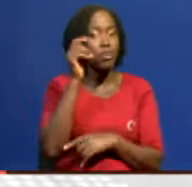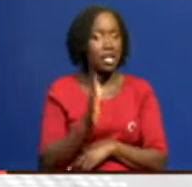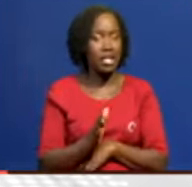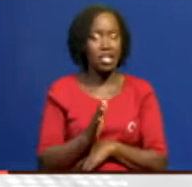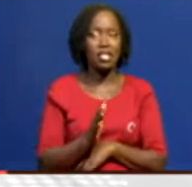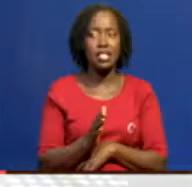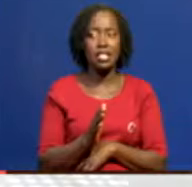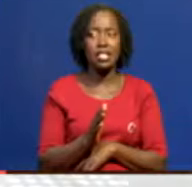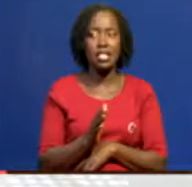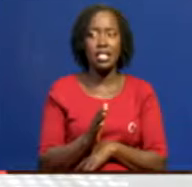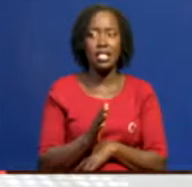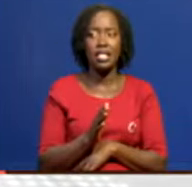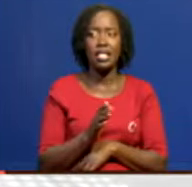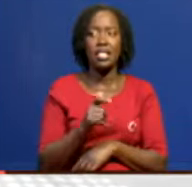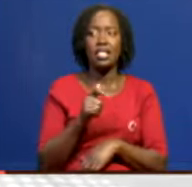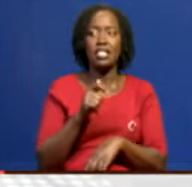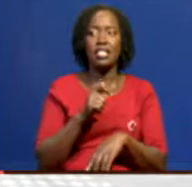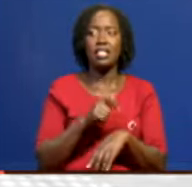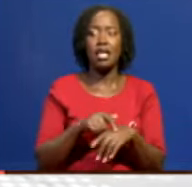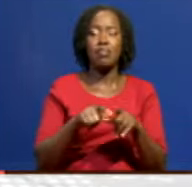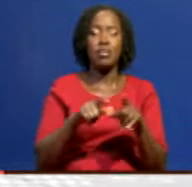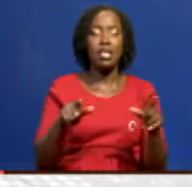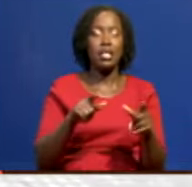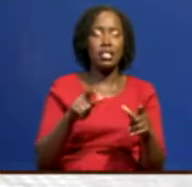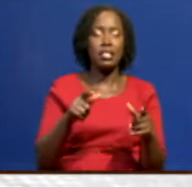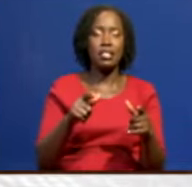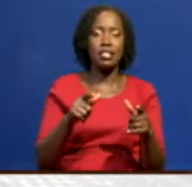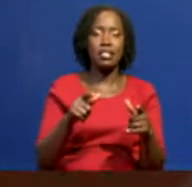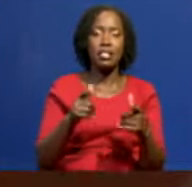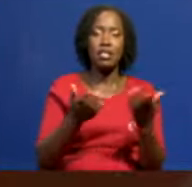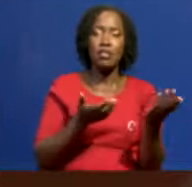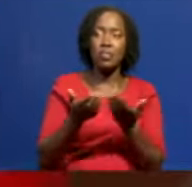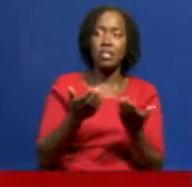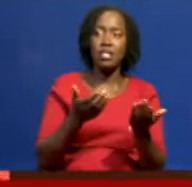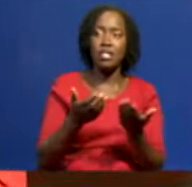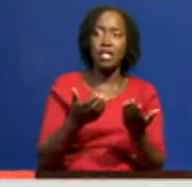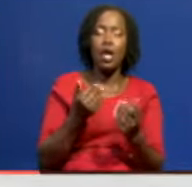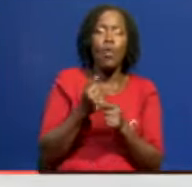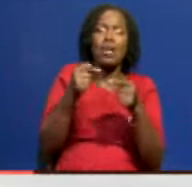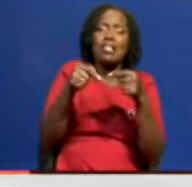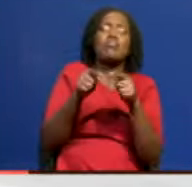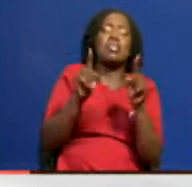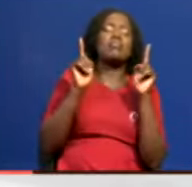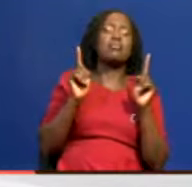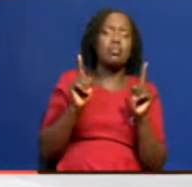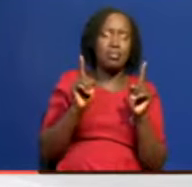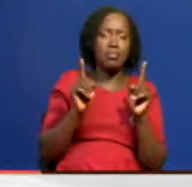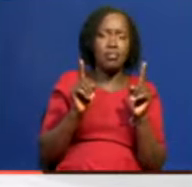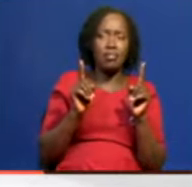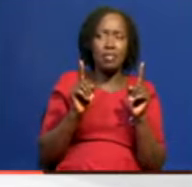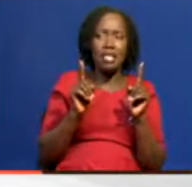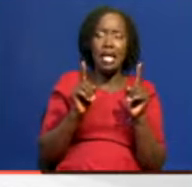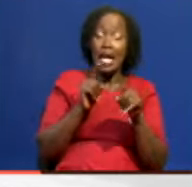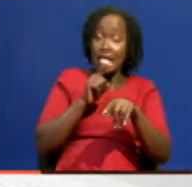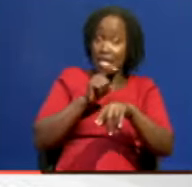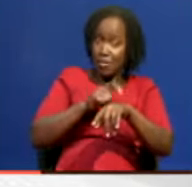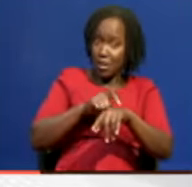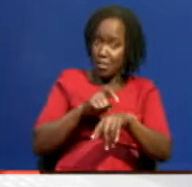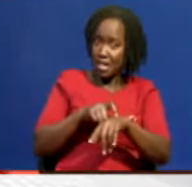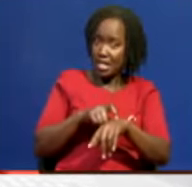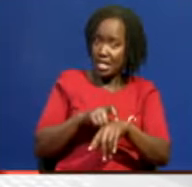citizens is that when they're getting into land transactions, they choose to do it themselves. Now, the moment